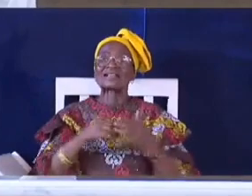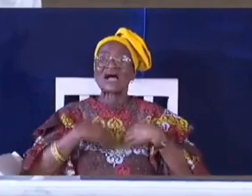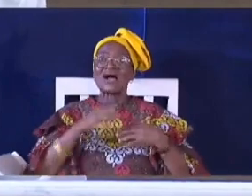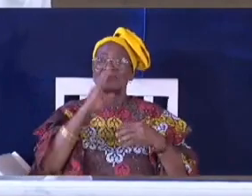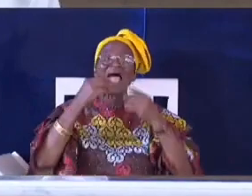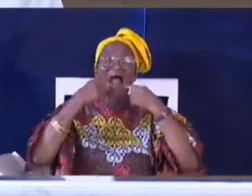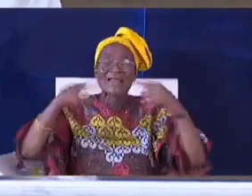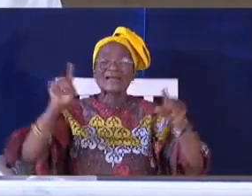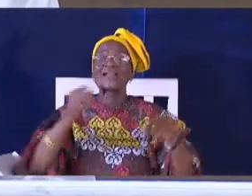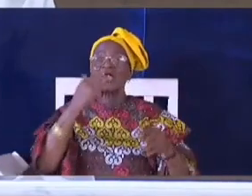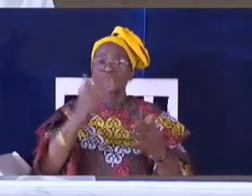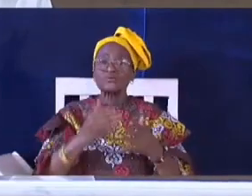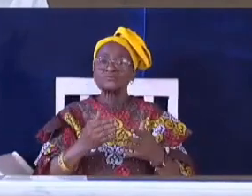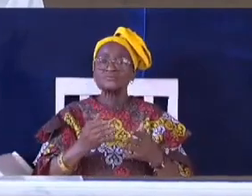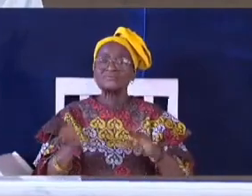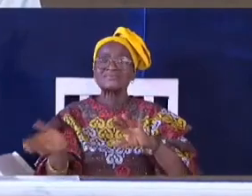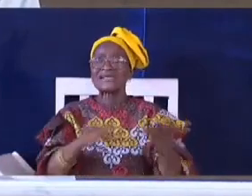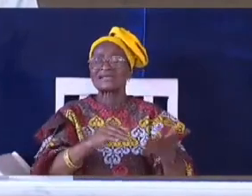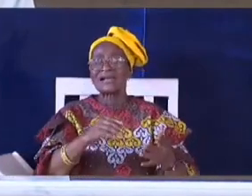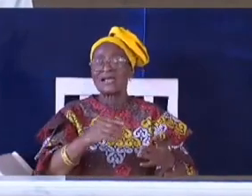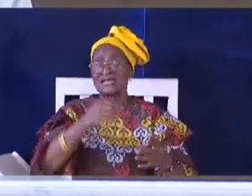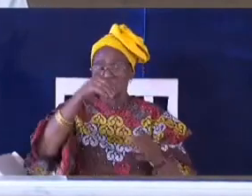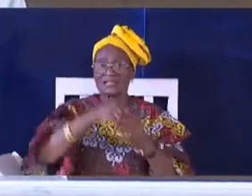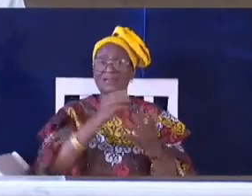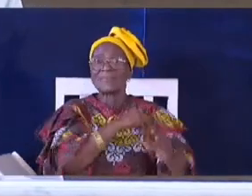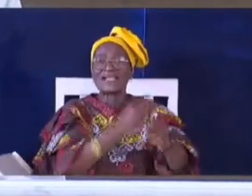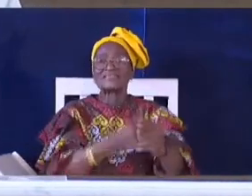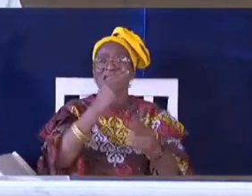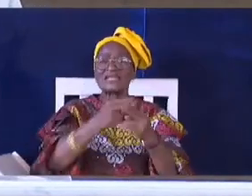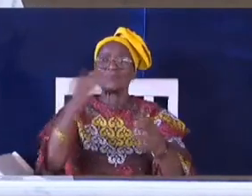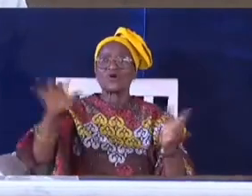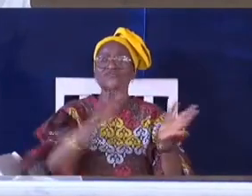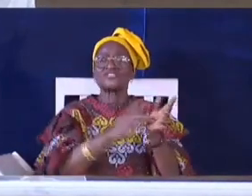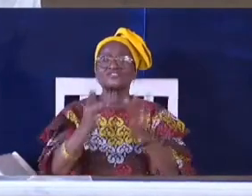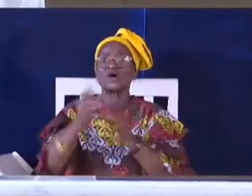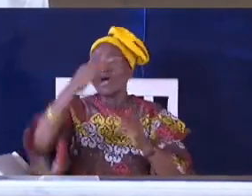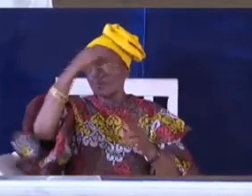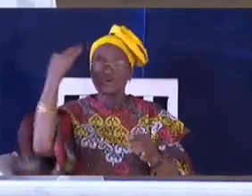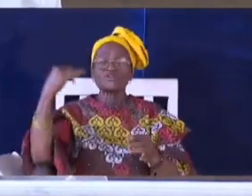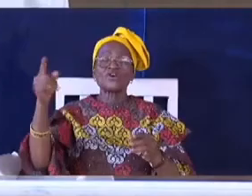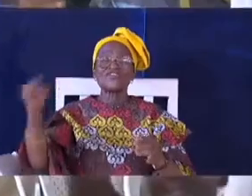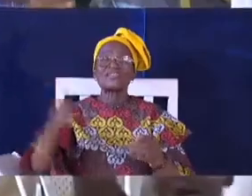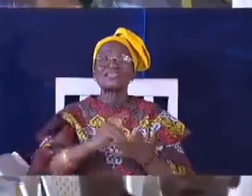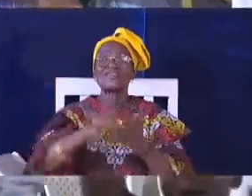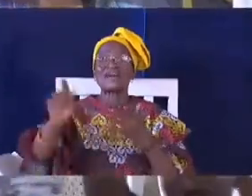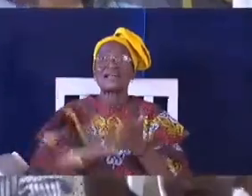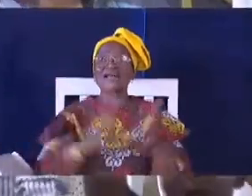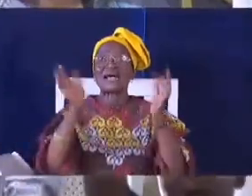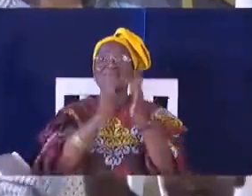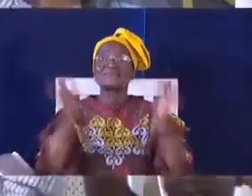of Jesus, because of the encounter of today, they will come back to life.